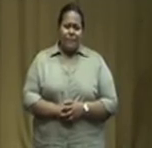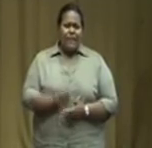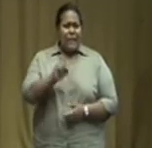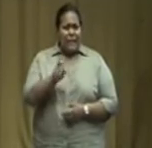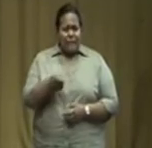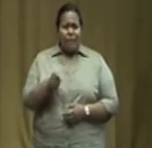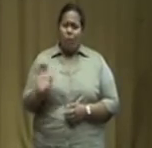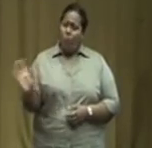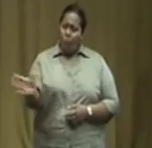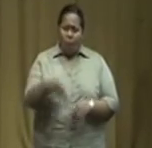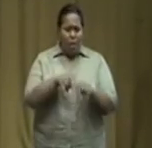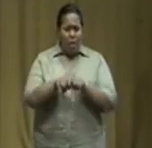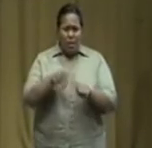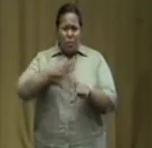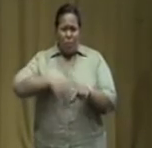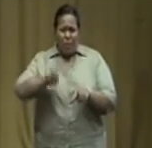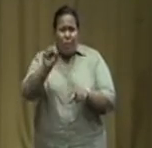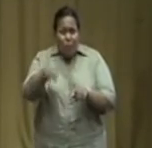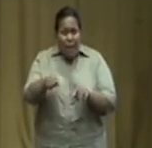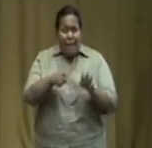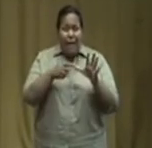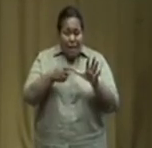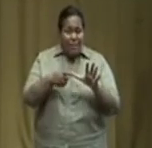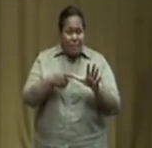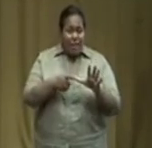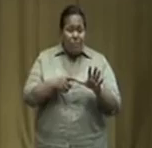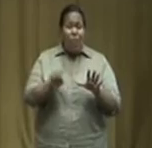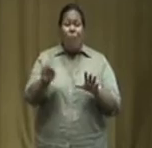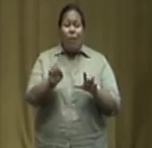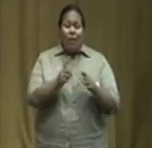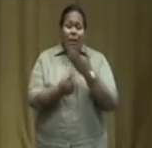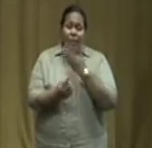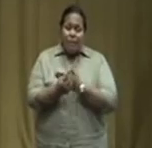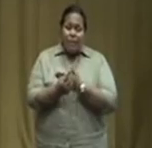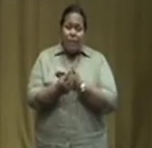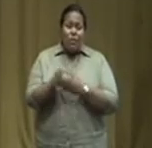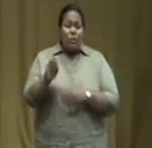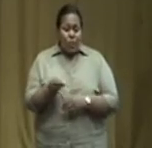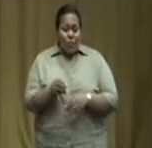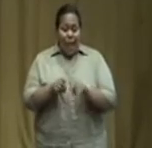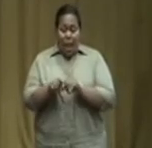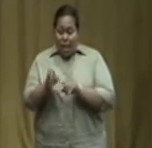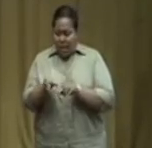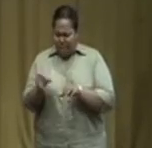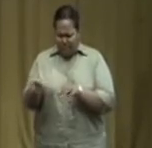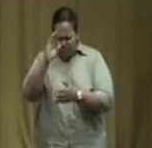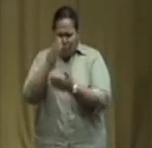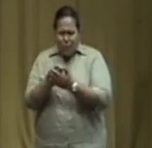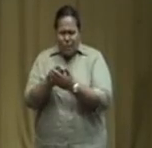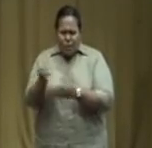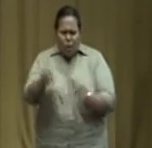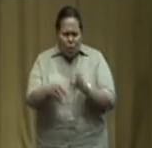And if that likelihood is there, there's the potential for a learner to contribute and point out, well, here's a challenge with the